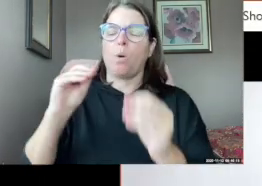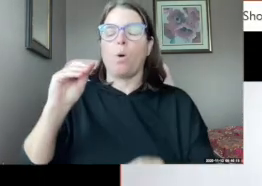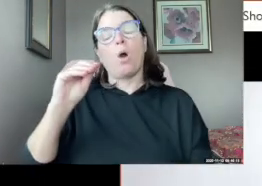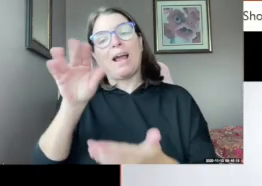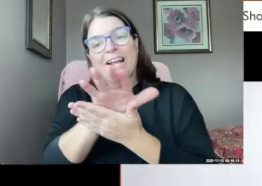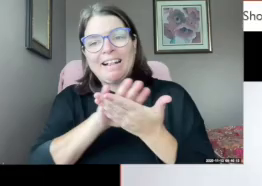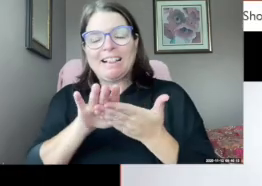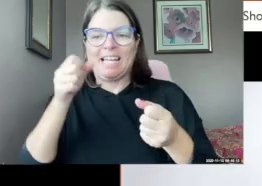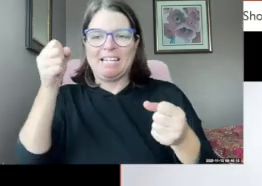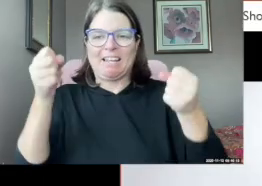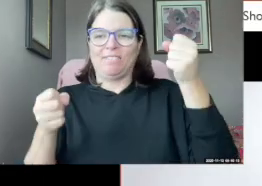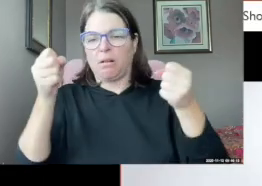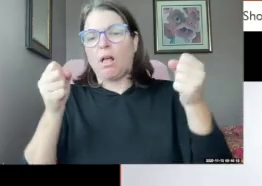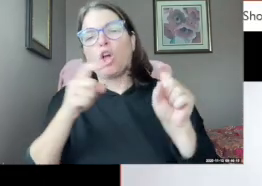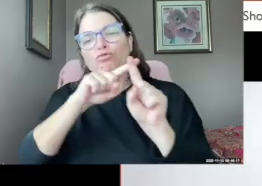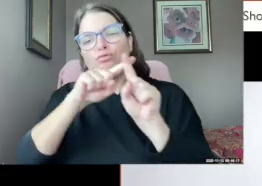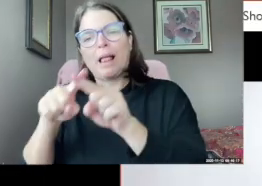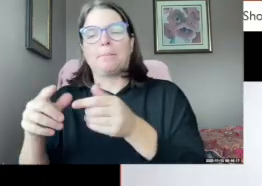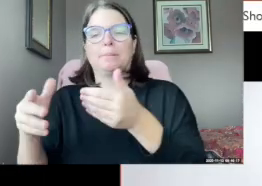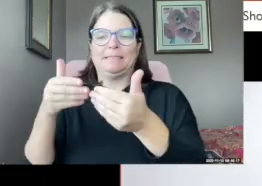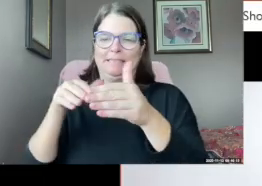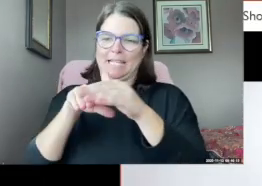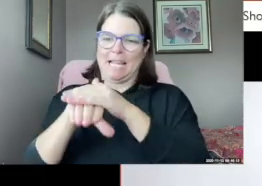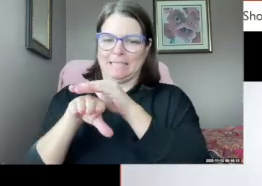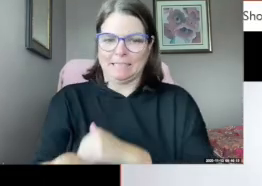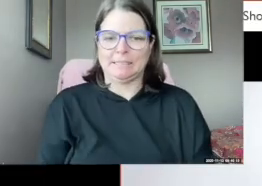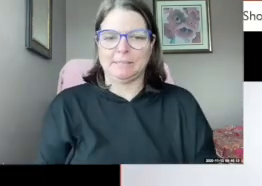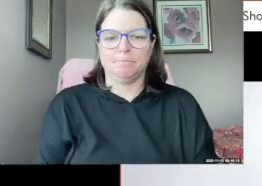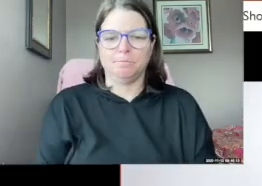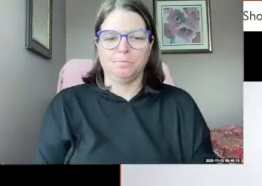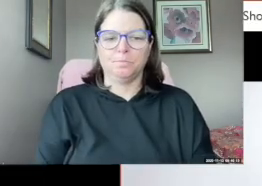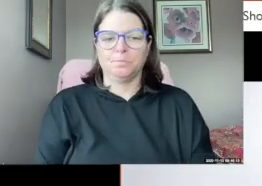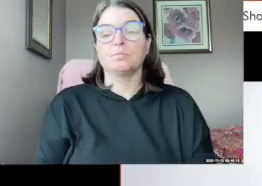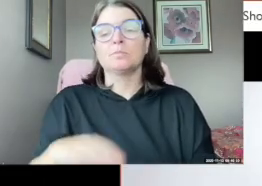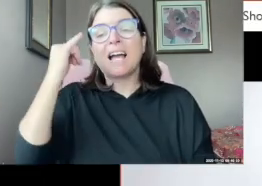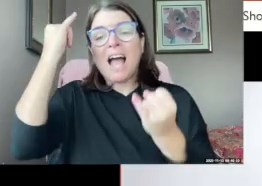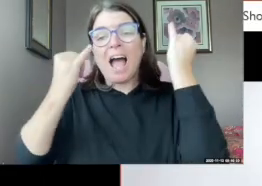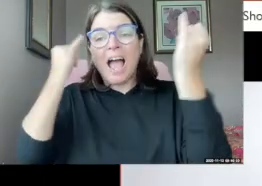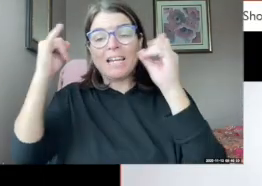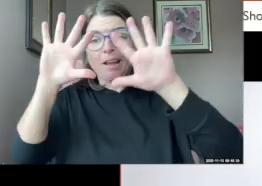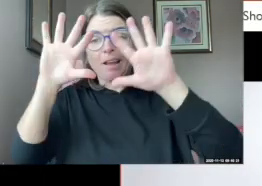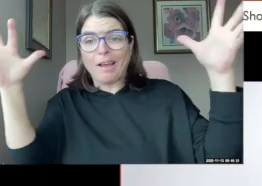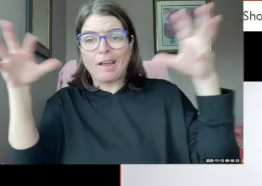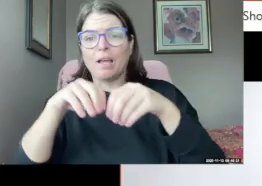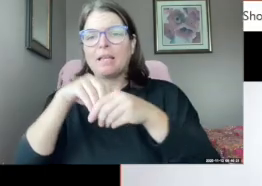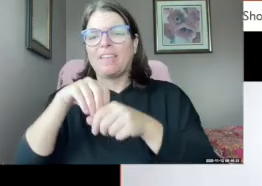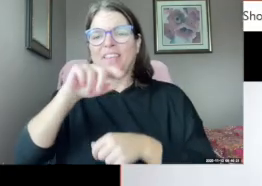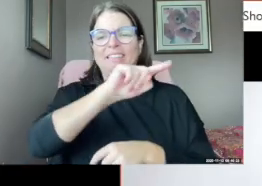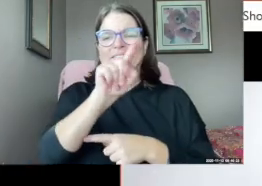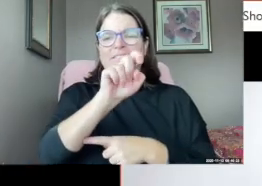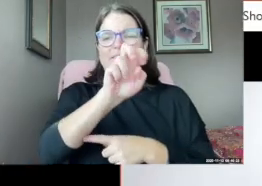more affordable, reliable, and easy to access. These ideas were included in a